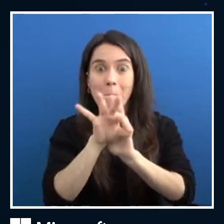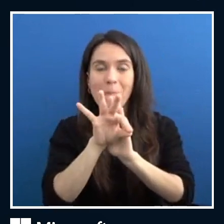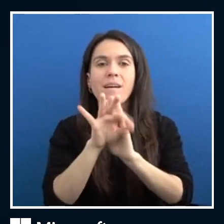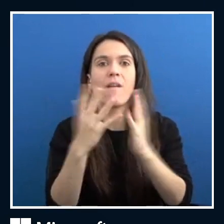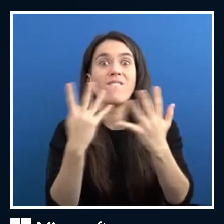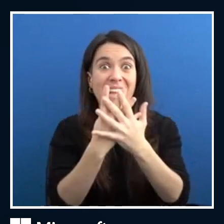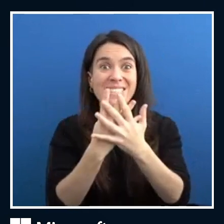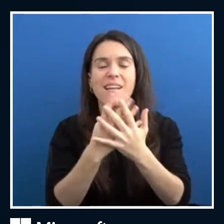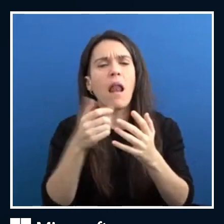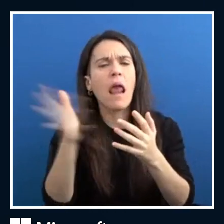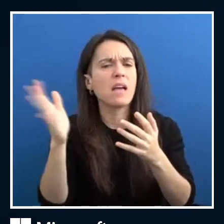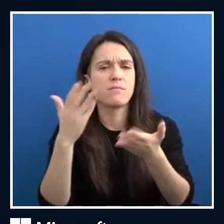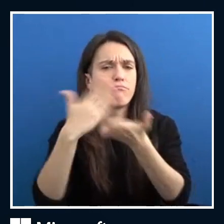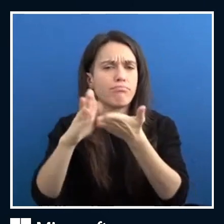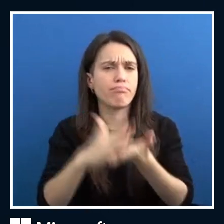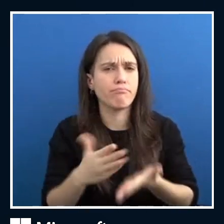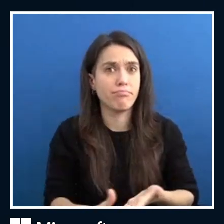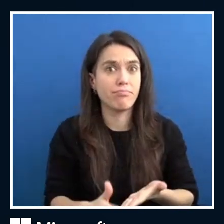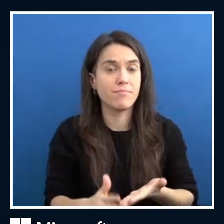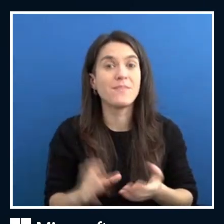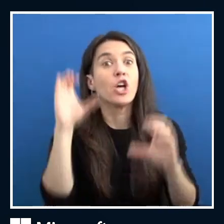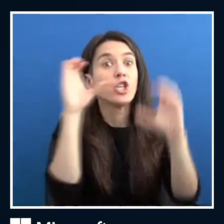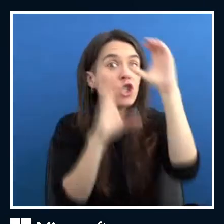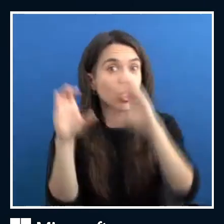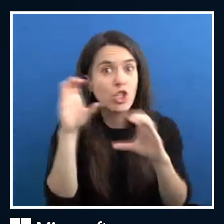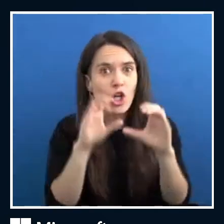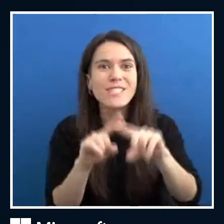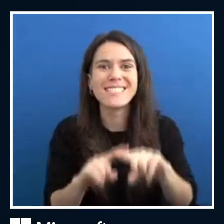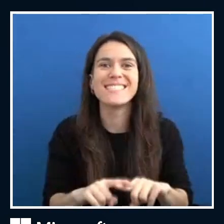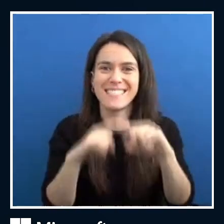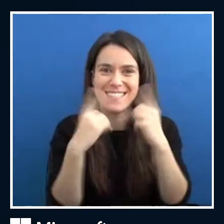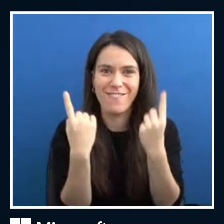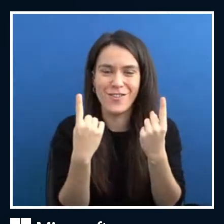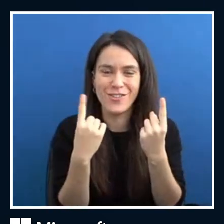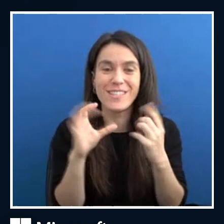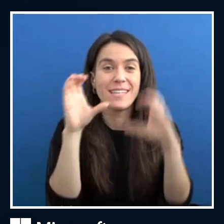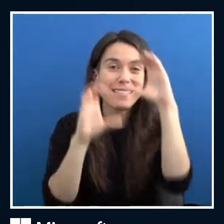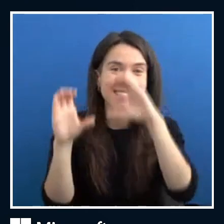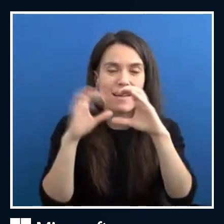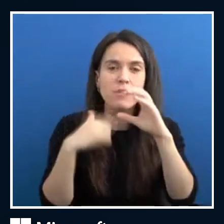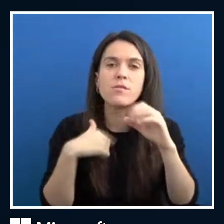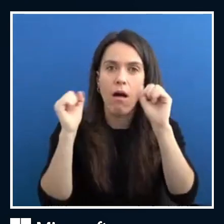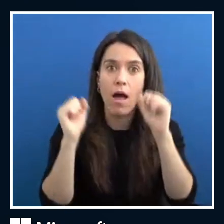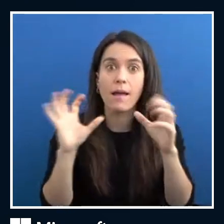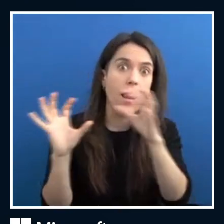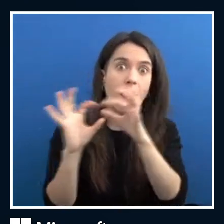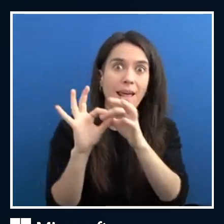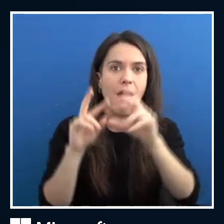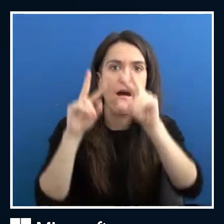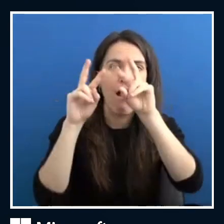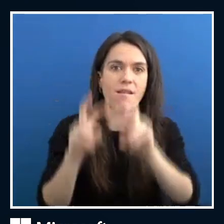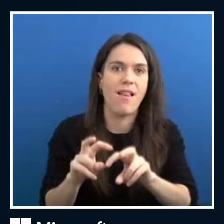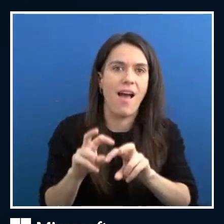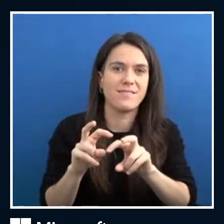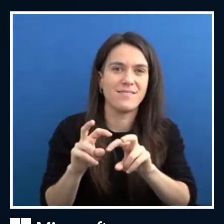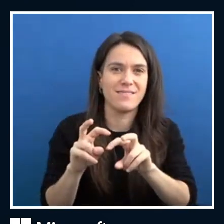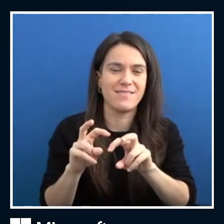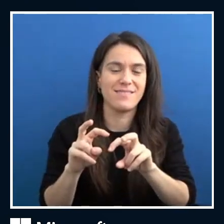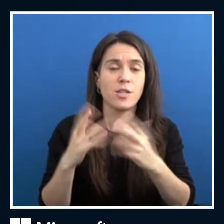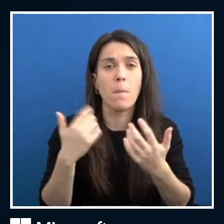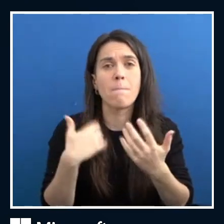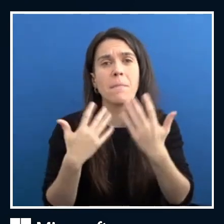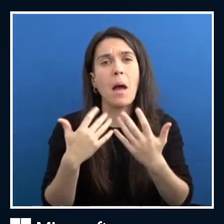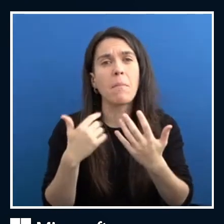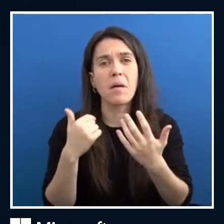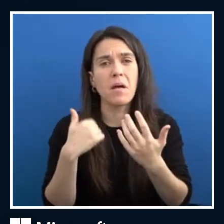with the searchable fields, you can link an analyzer on it. Now, if you don't link an analyzer to it,